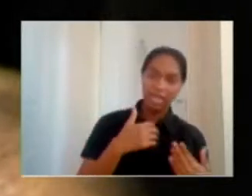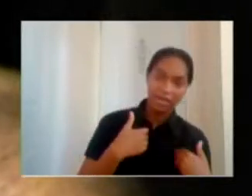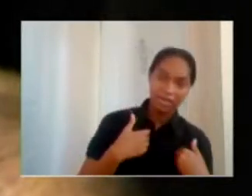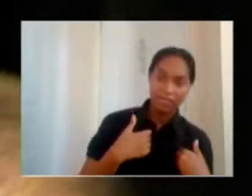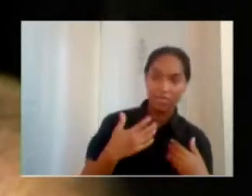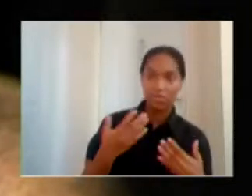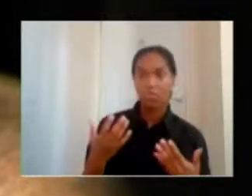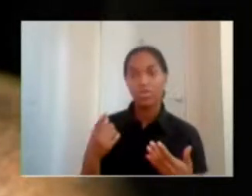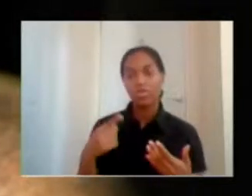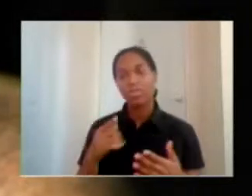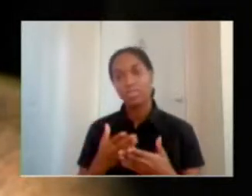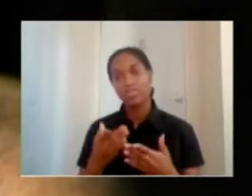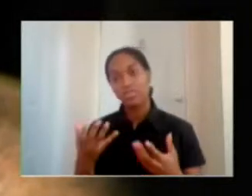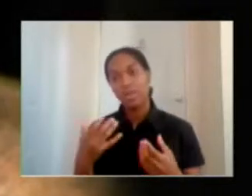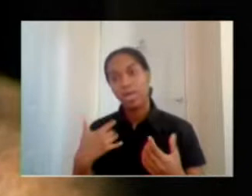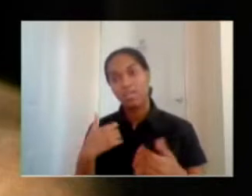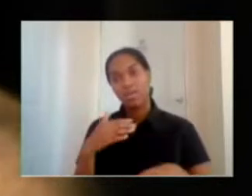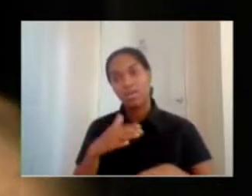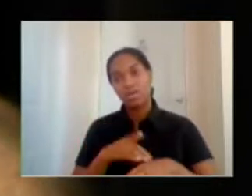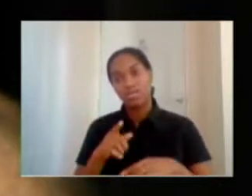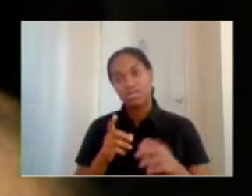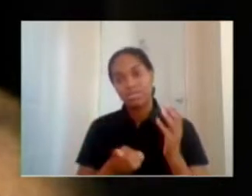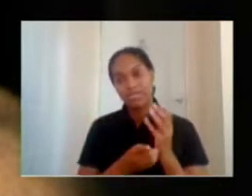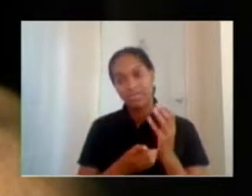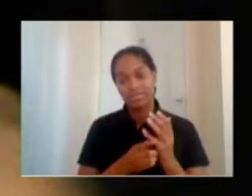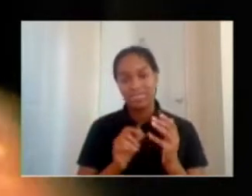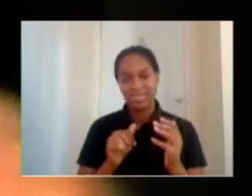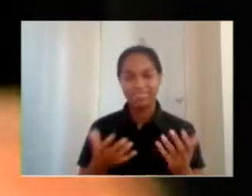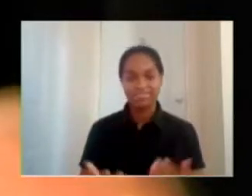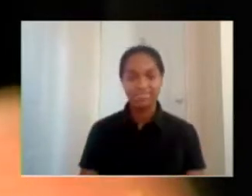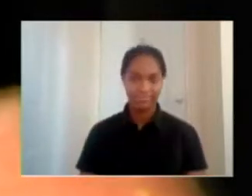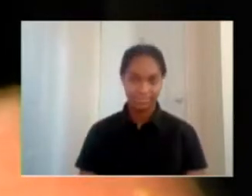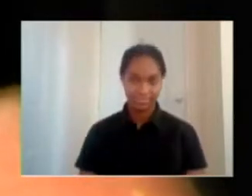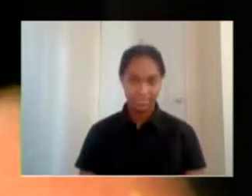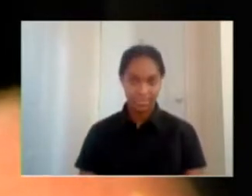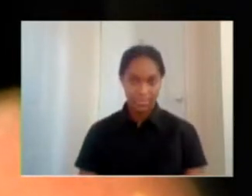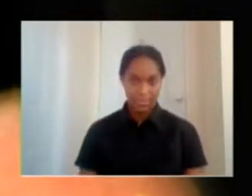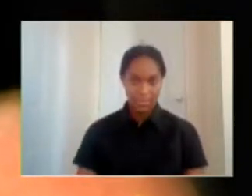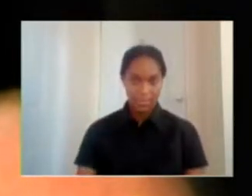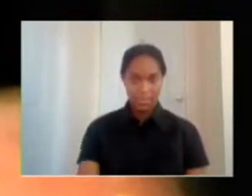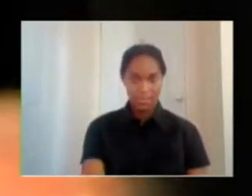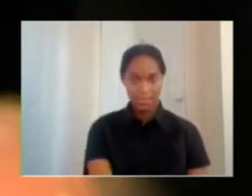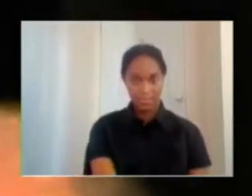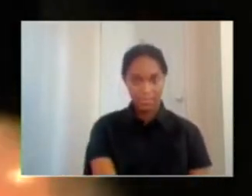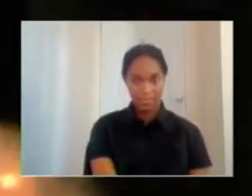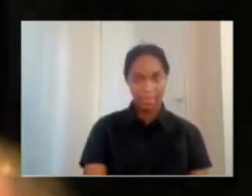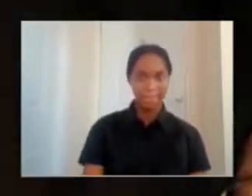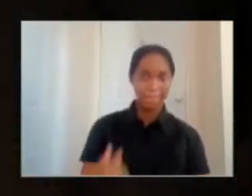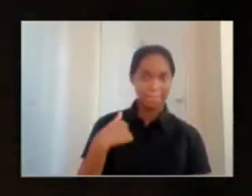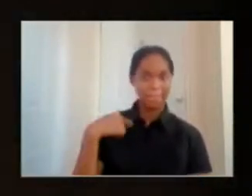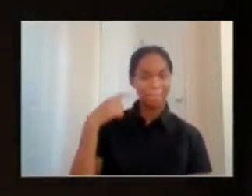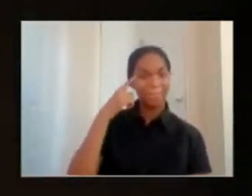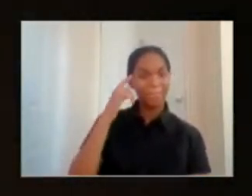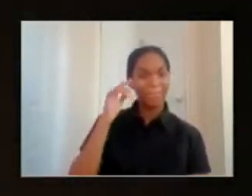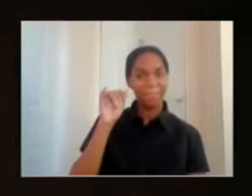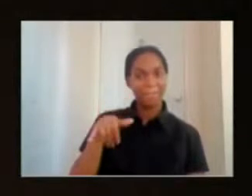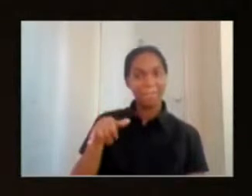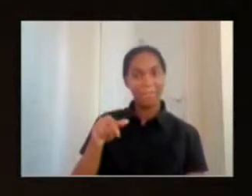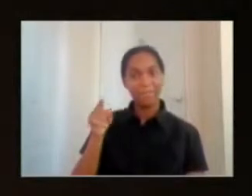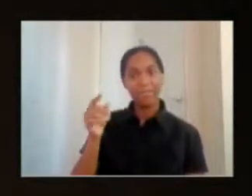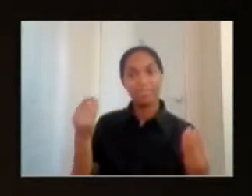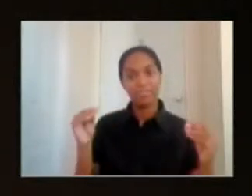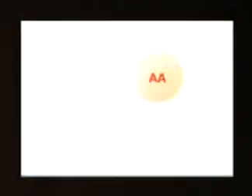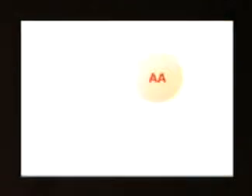you want it to have on the device? That kind of thing. Yeah, but Bob, I mean, I think that the market